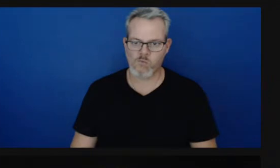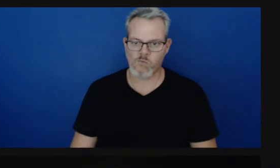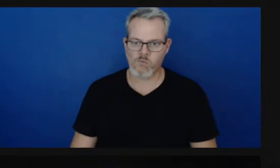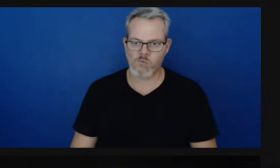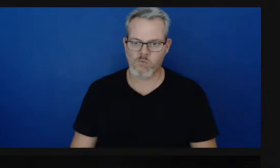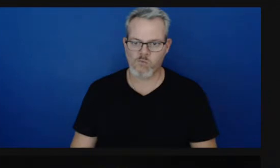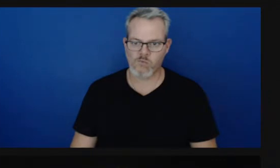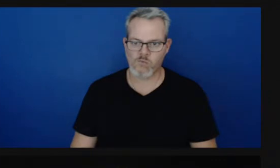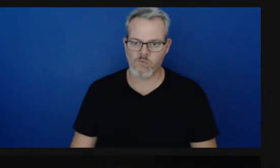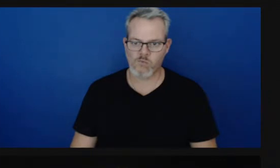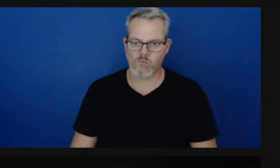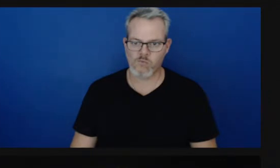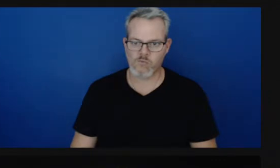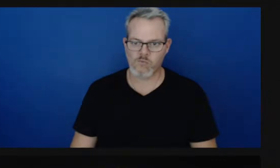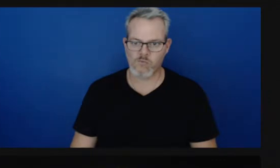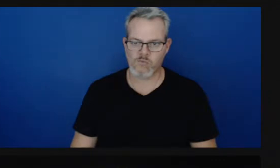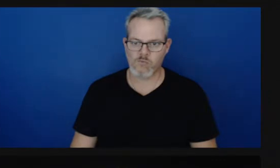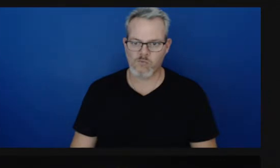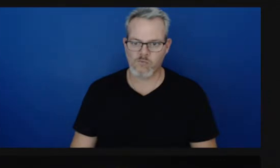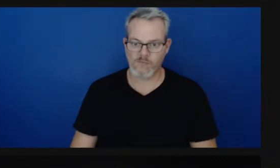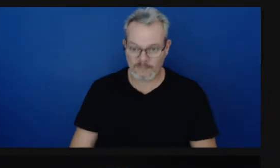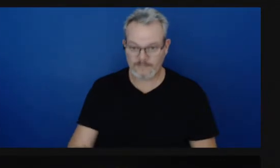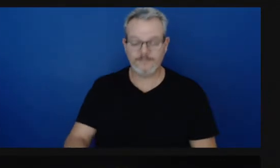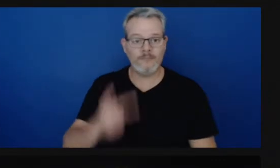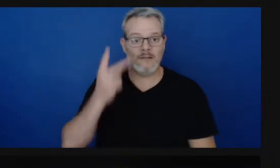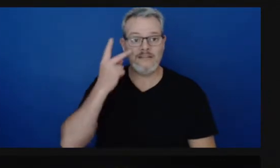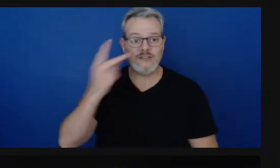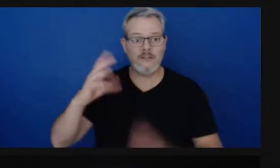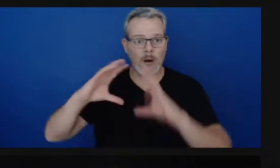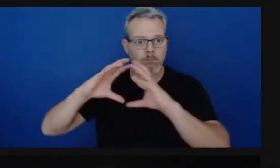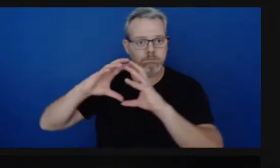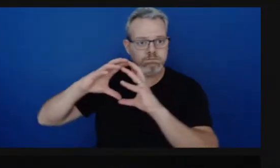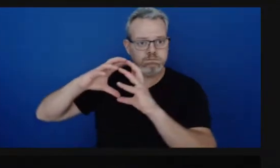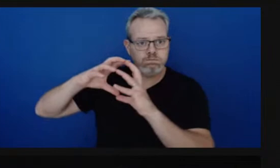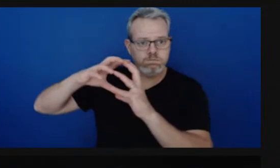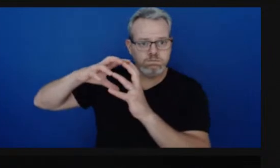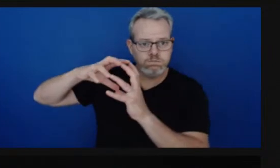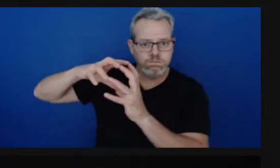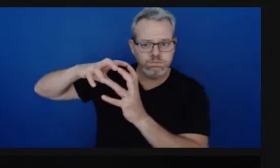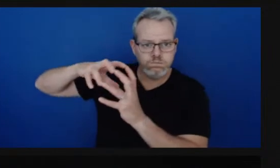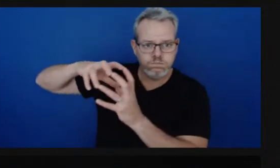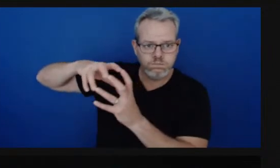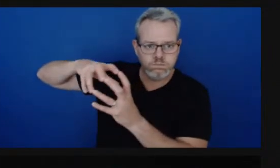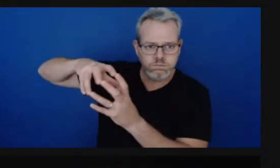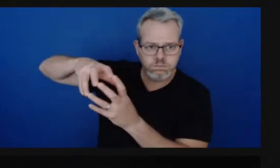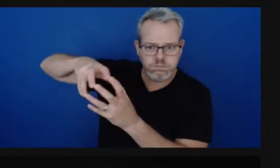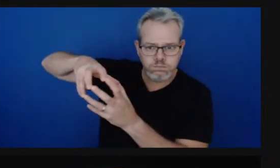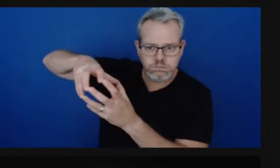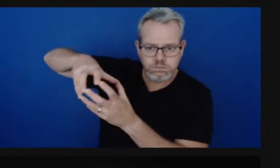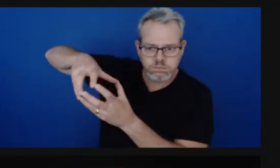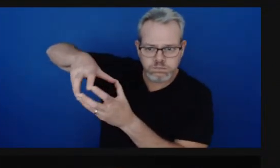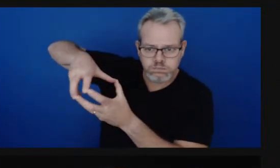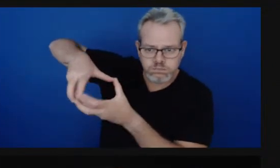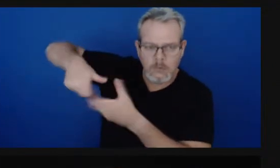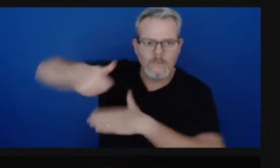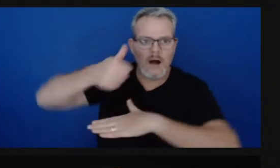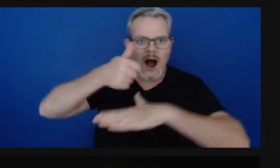So there's a view of those blobs mapped against the core mantle boundary of the Earth, where they sit underneath the continents.